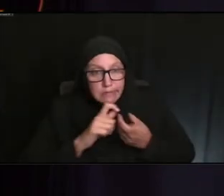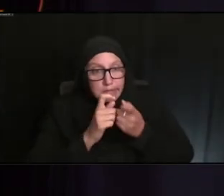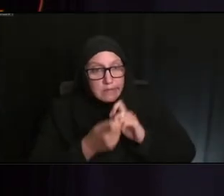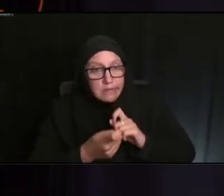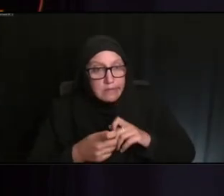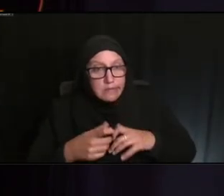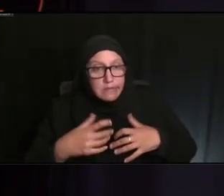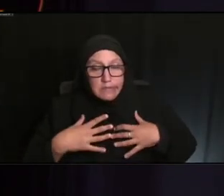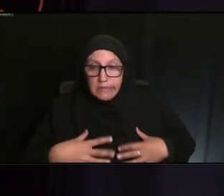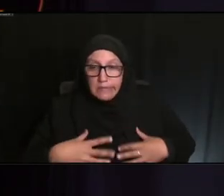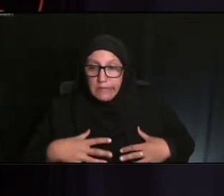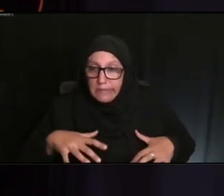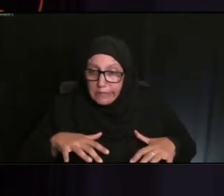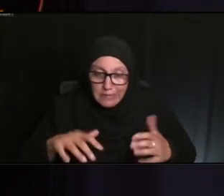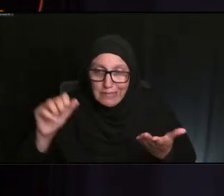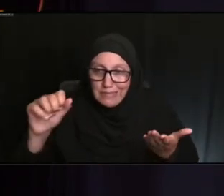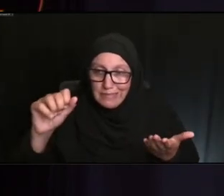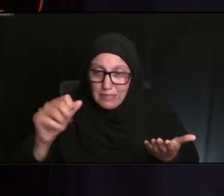himself.